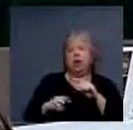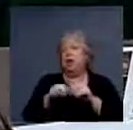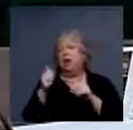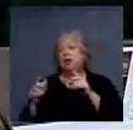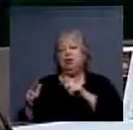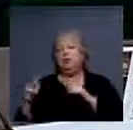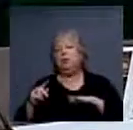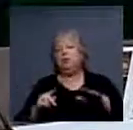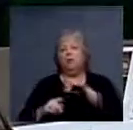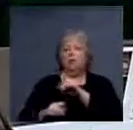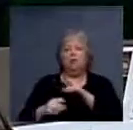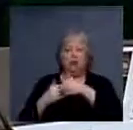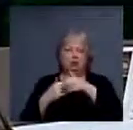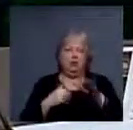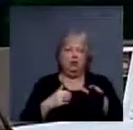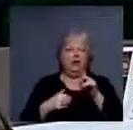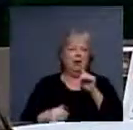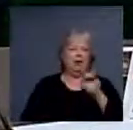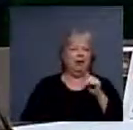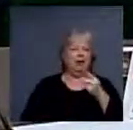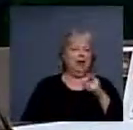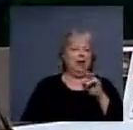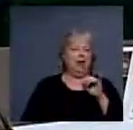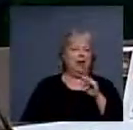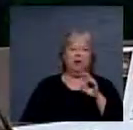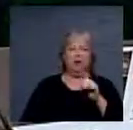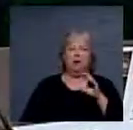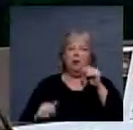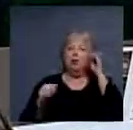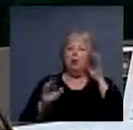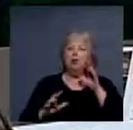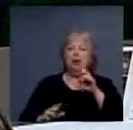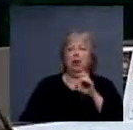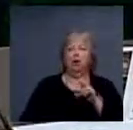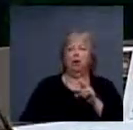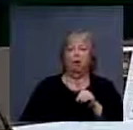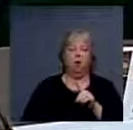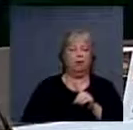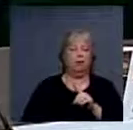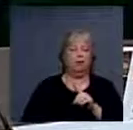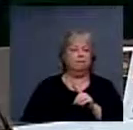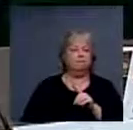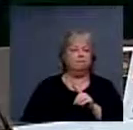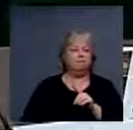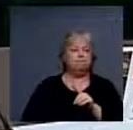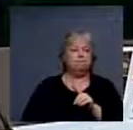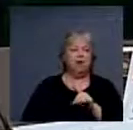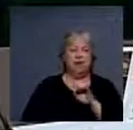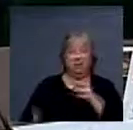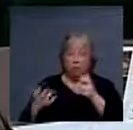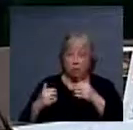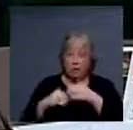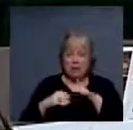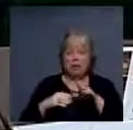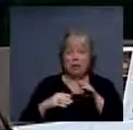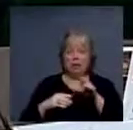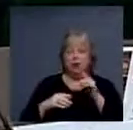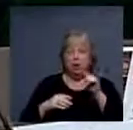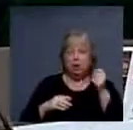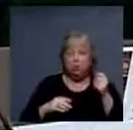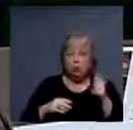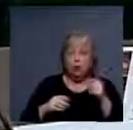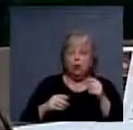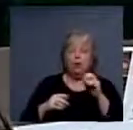Catherine a birthday card. Also, Catherine has asked if you would like to send a toy or food to the